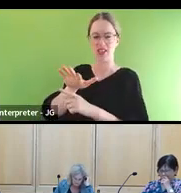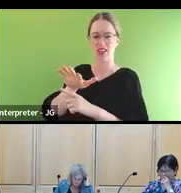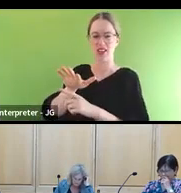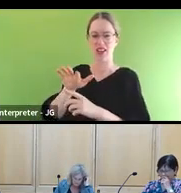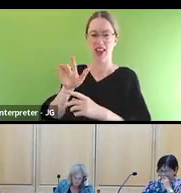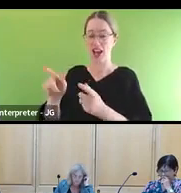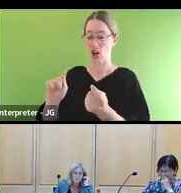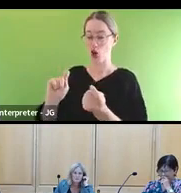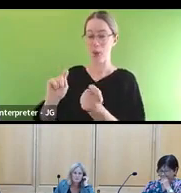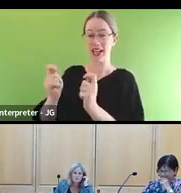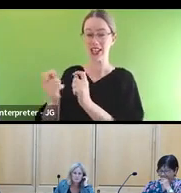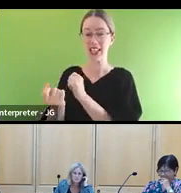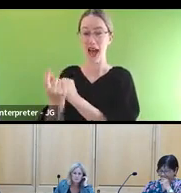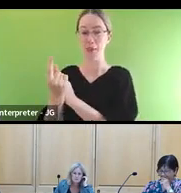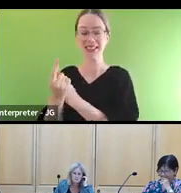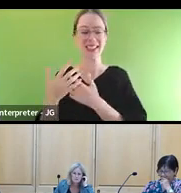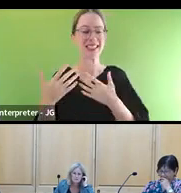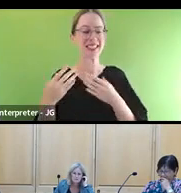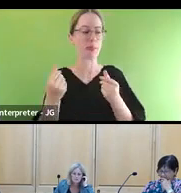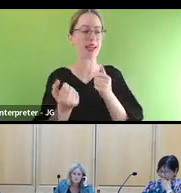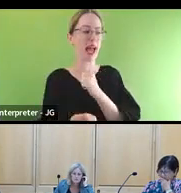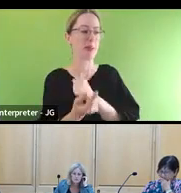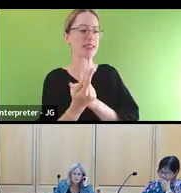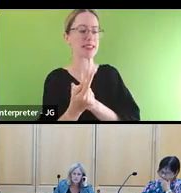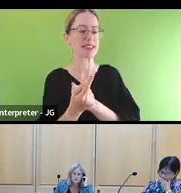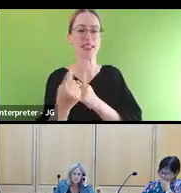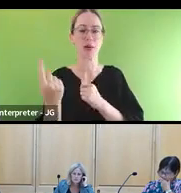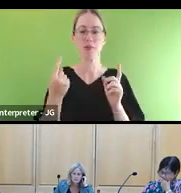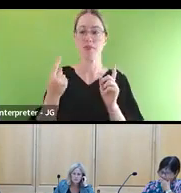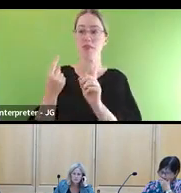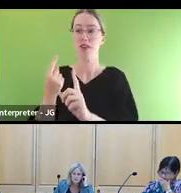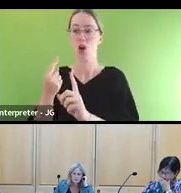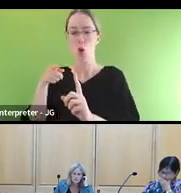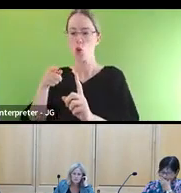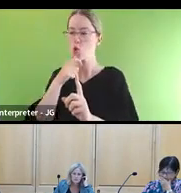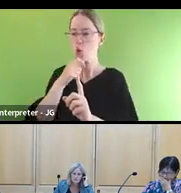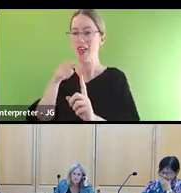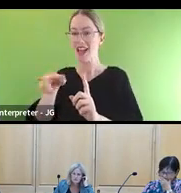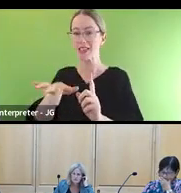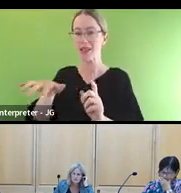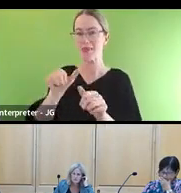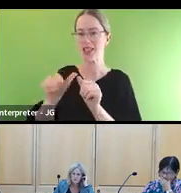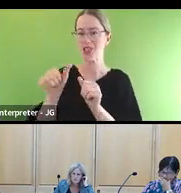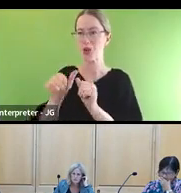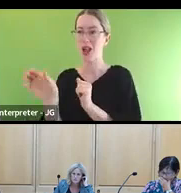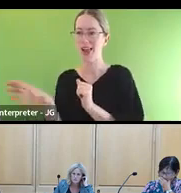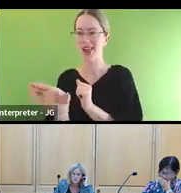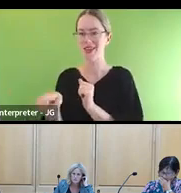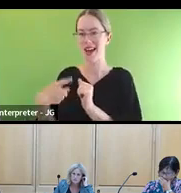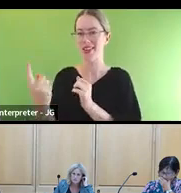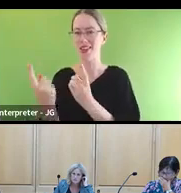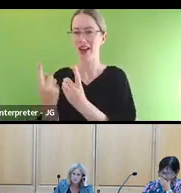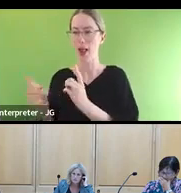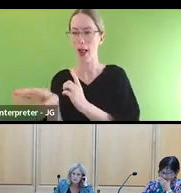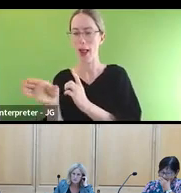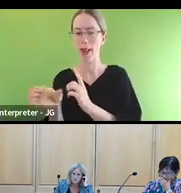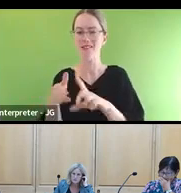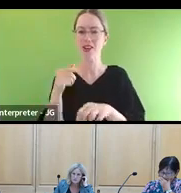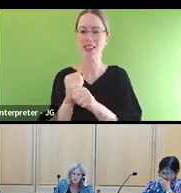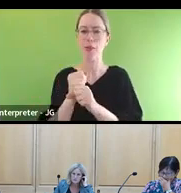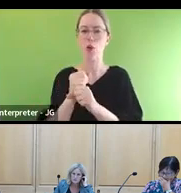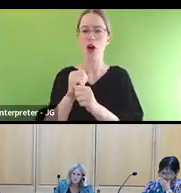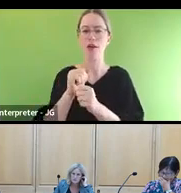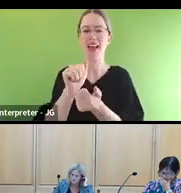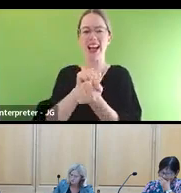made and then something happens and someone comes along and thinks, gosh, that space would be good to put in something else, like a cleaning